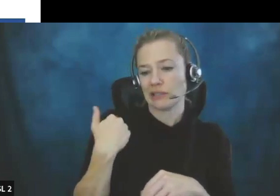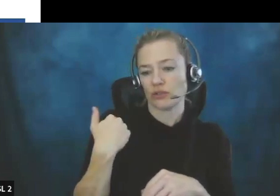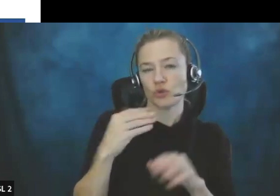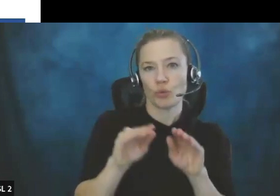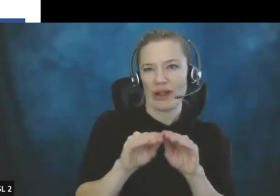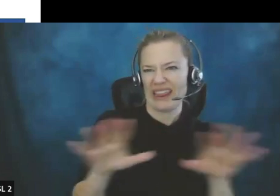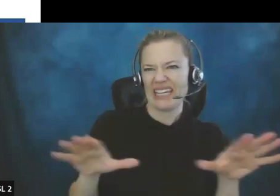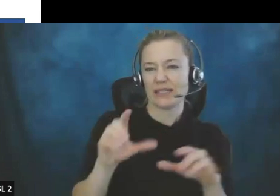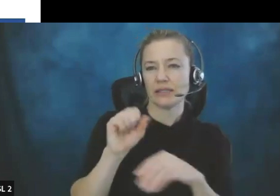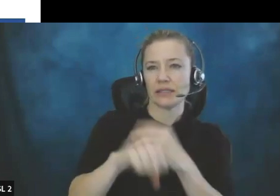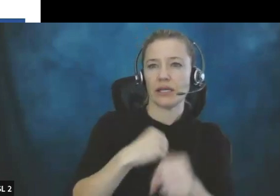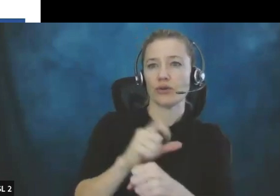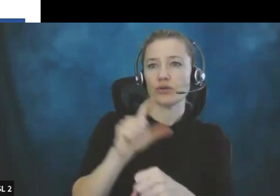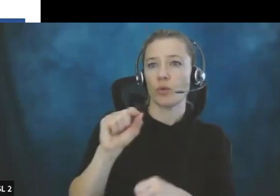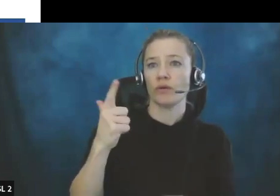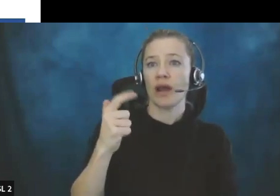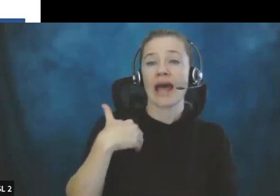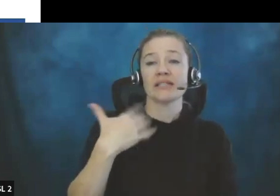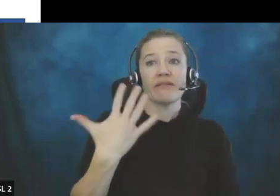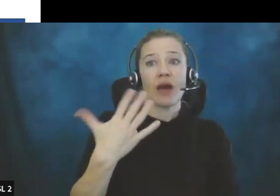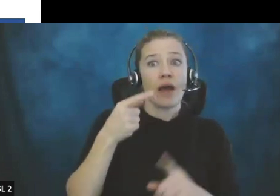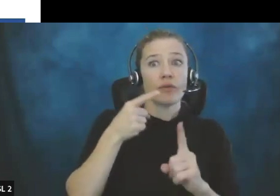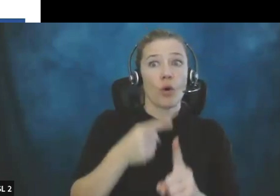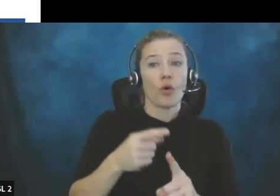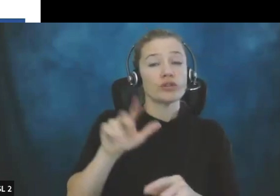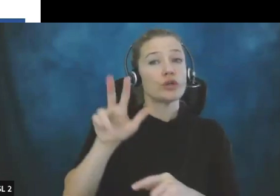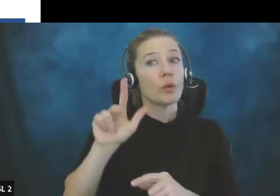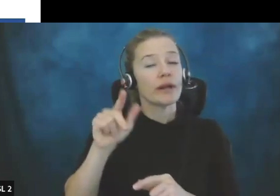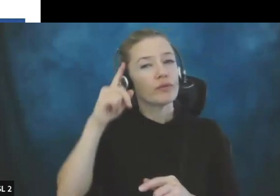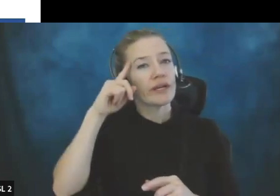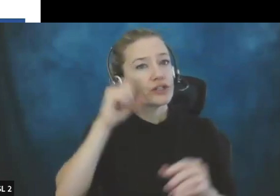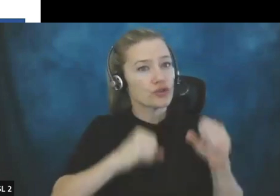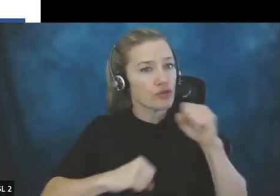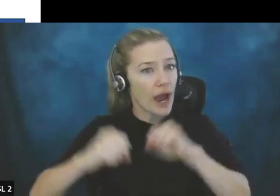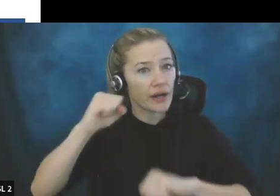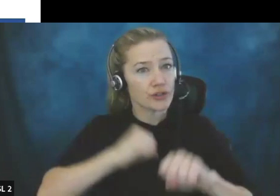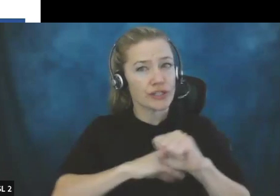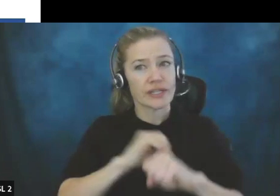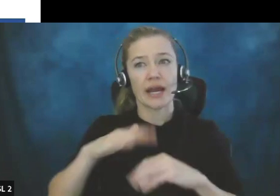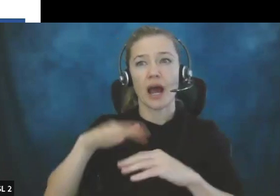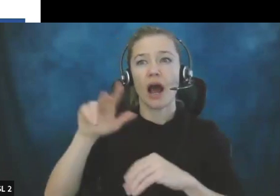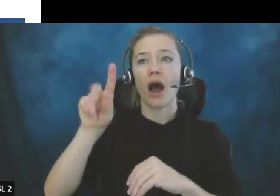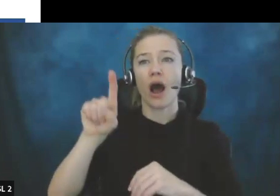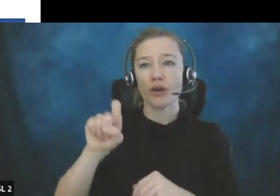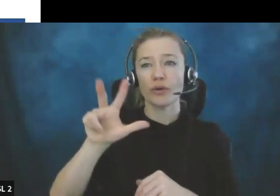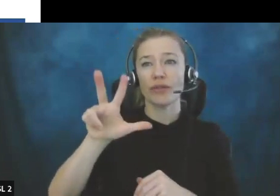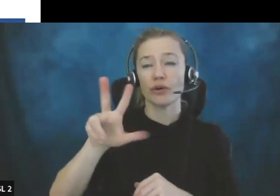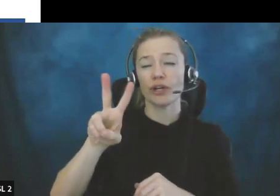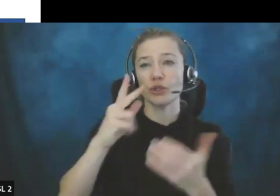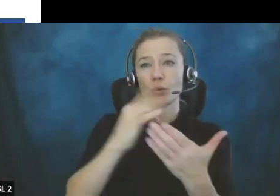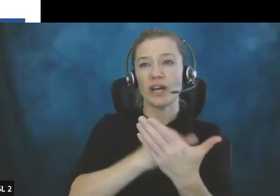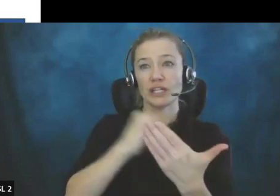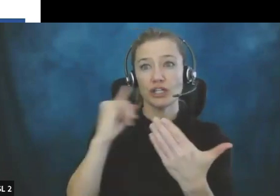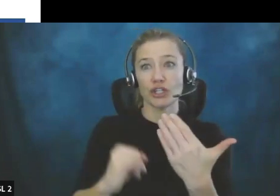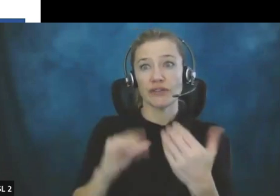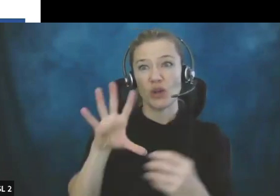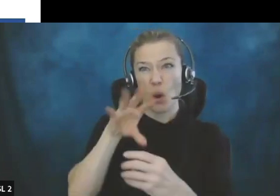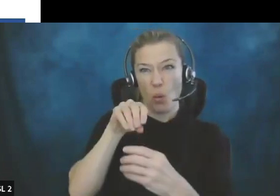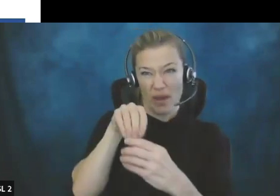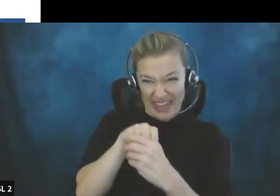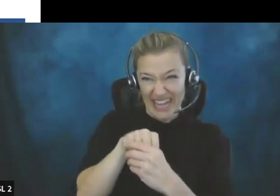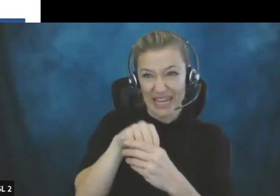January 2021. And it has 5 bold goals, 23 strategies, and 132